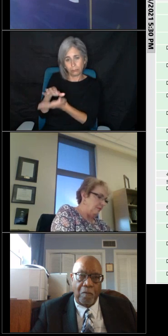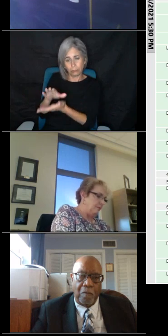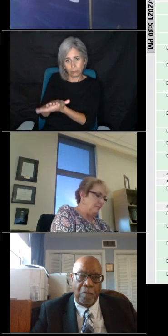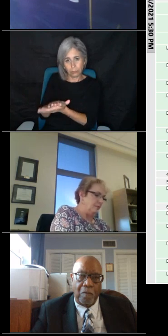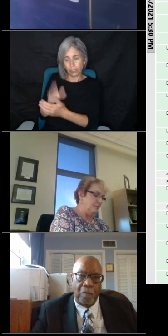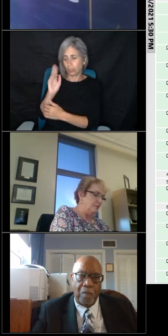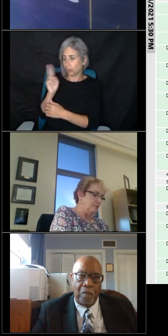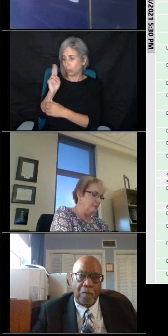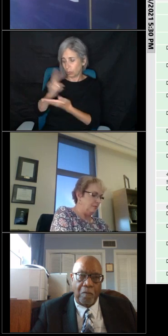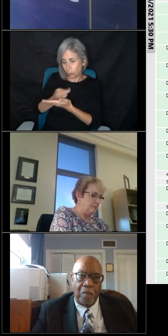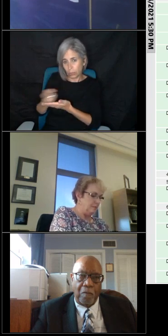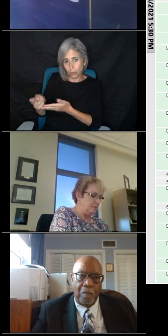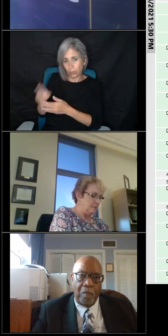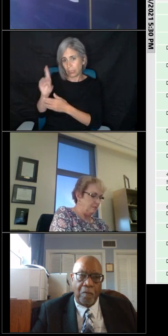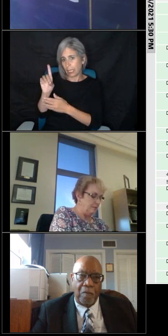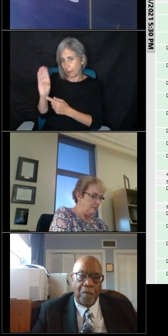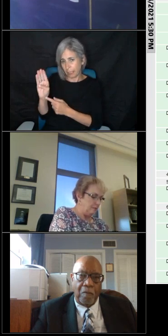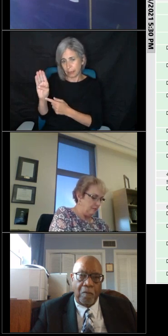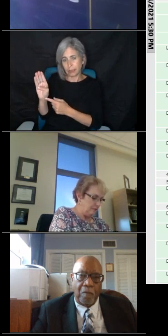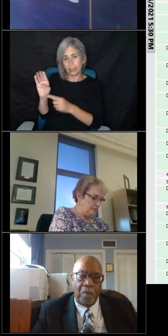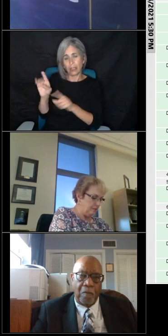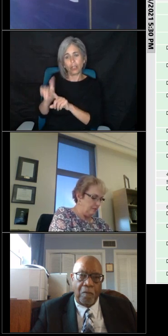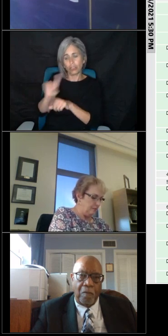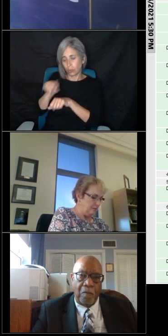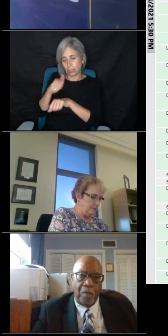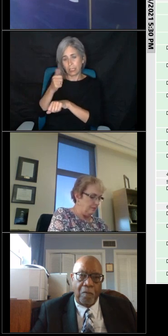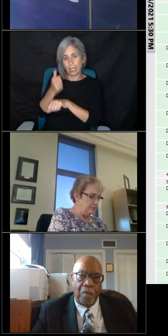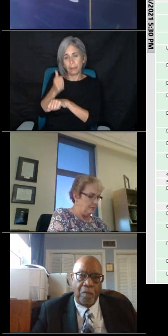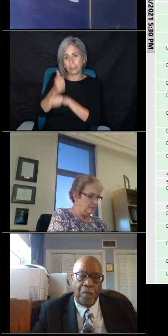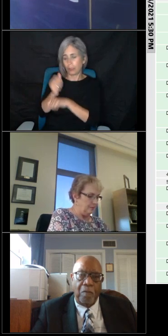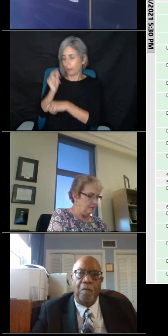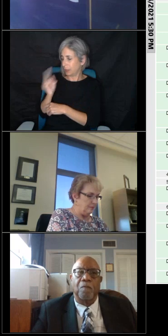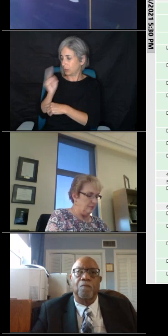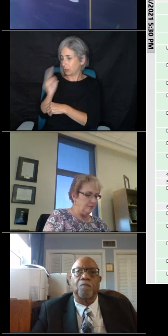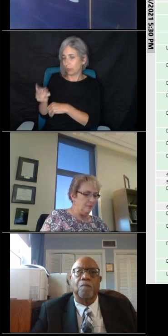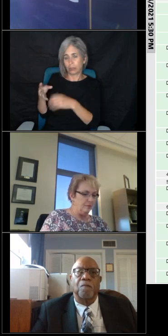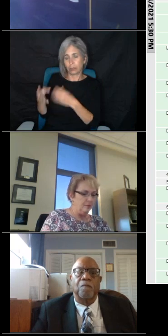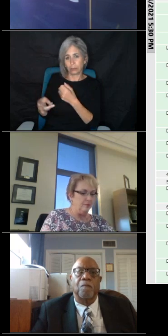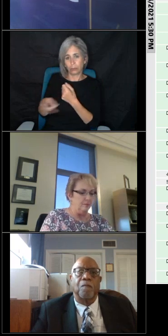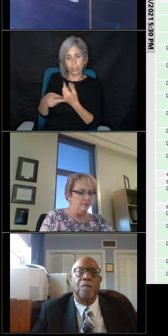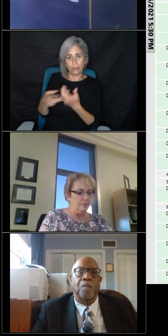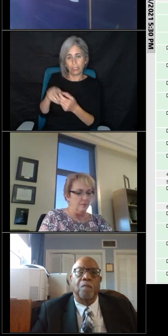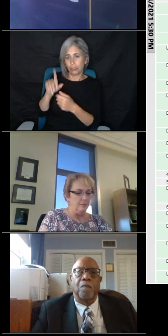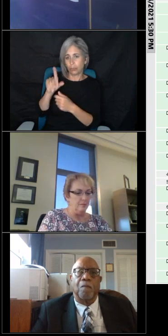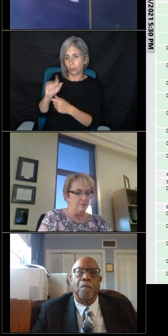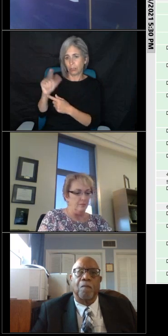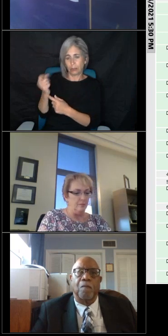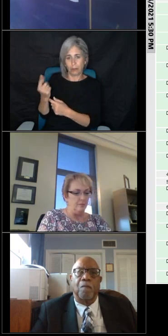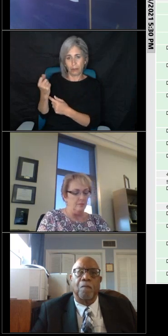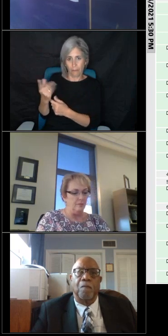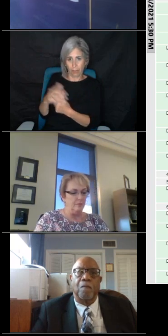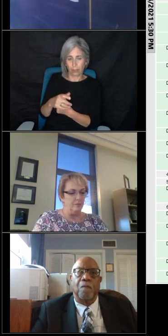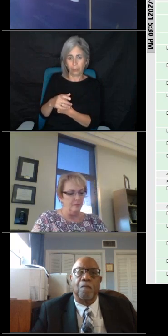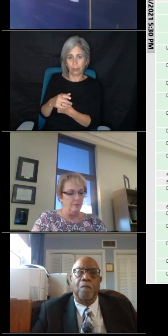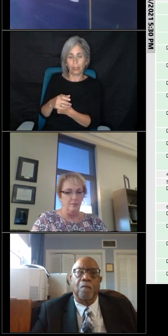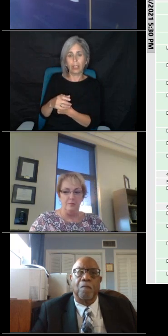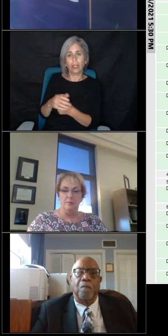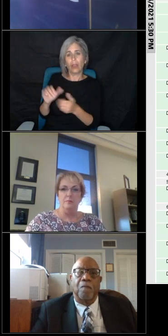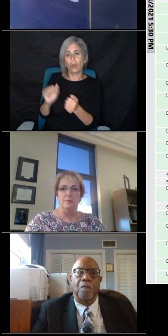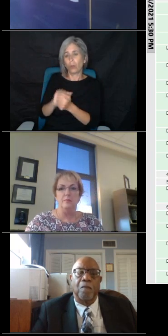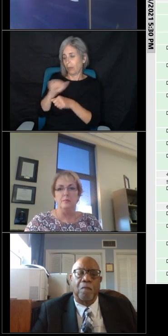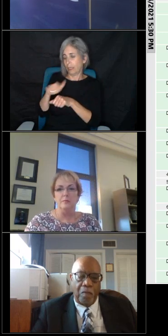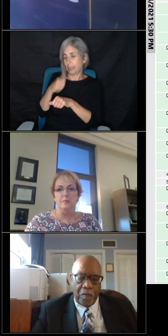Historical Resources database, and ultimately establishing the Historic Preservation Program in 2011. Whereas with the